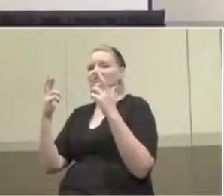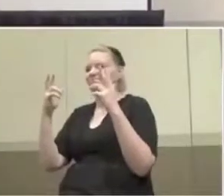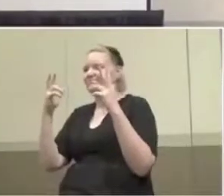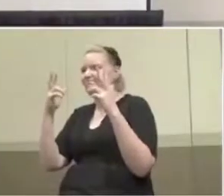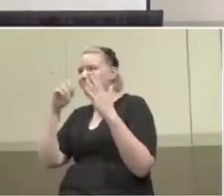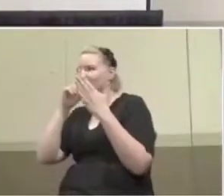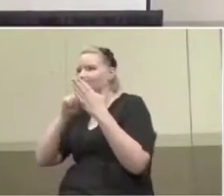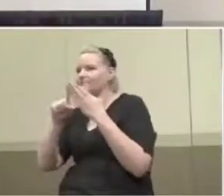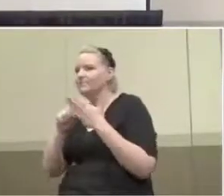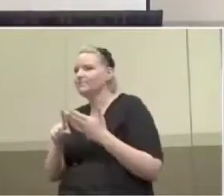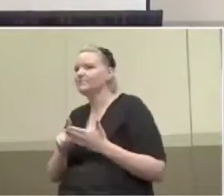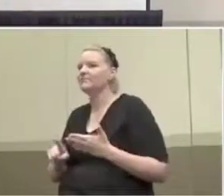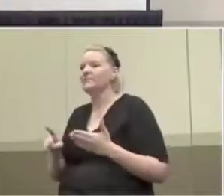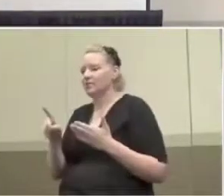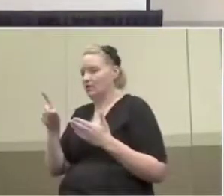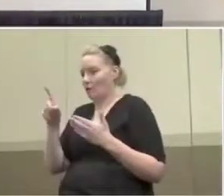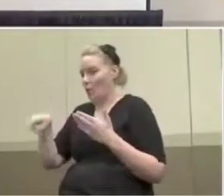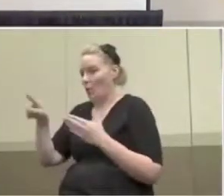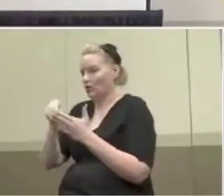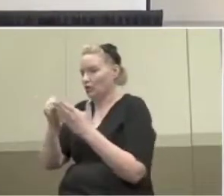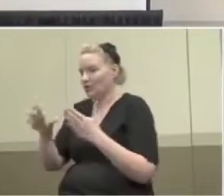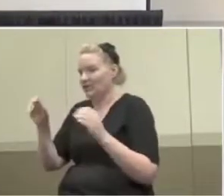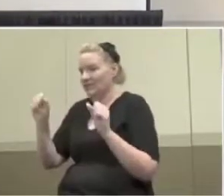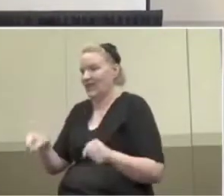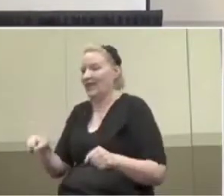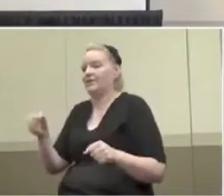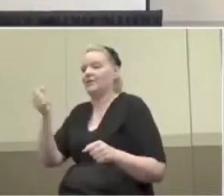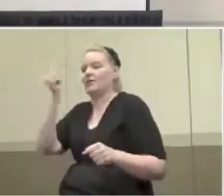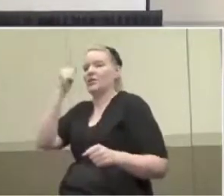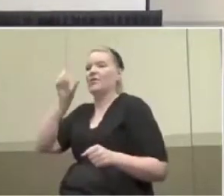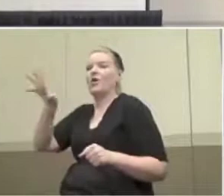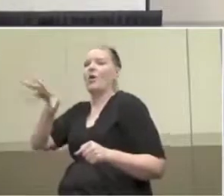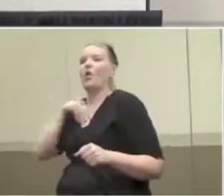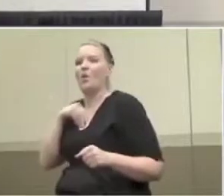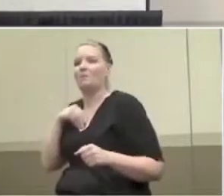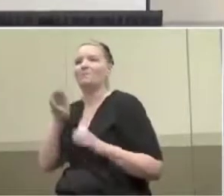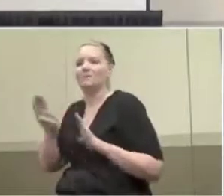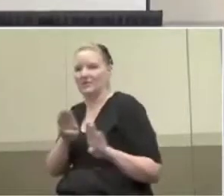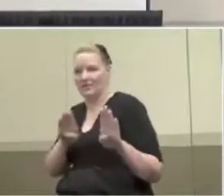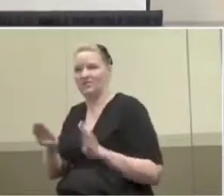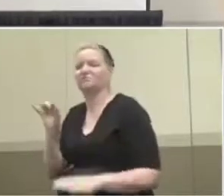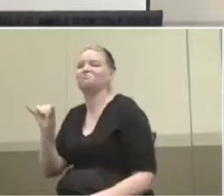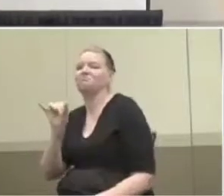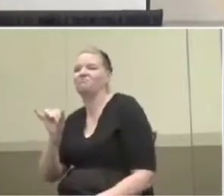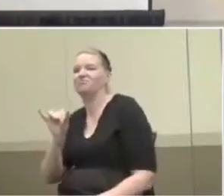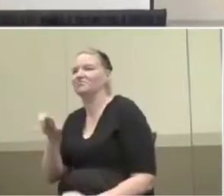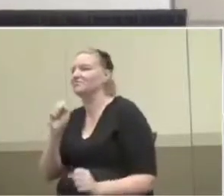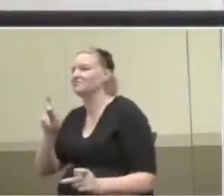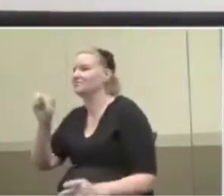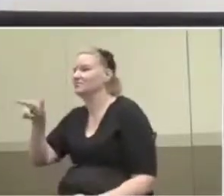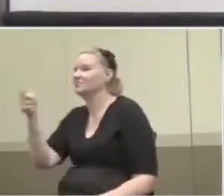they can start owning some of their behaviors, what you're looking for, right? Fantastic. Others?